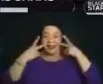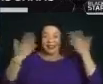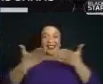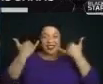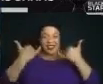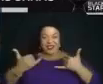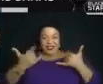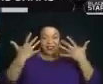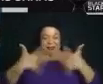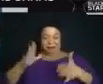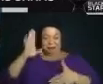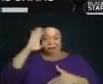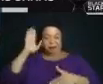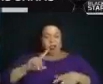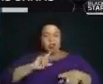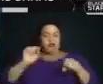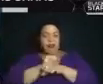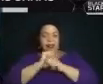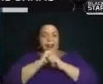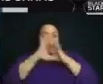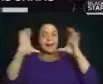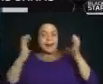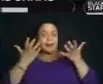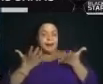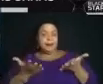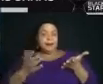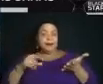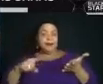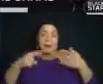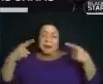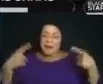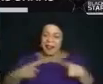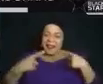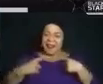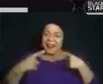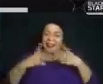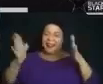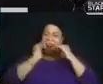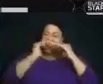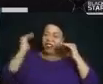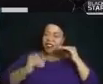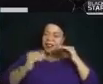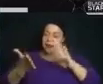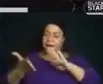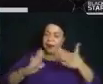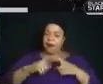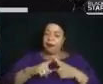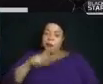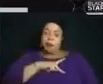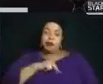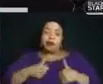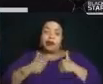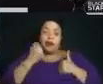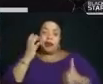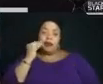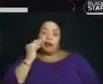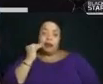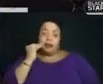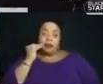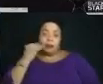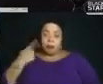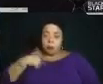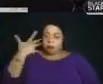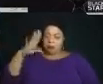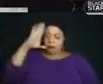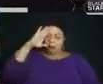this death from personal experience, we knew that we must gather here. We must have, over and